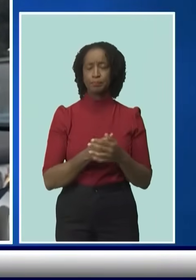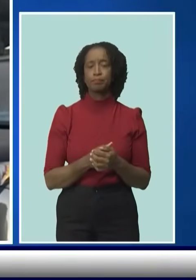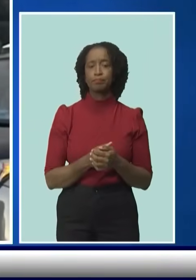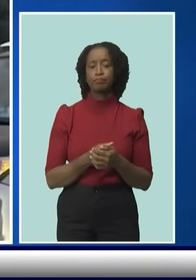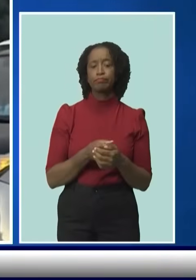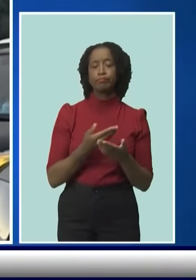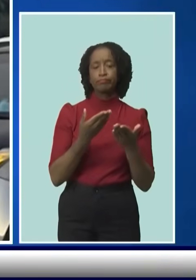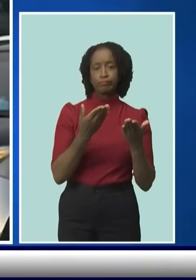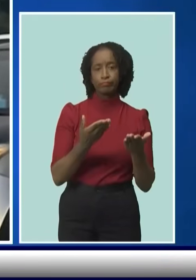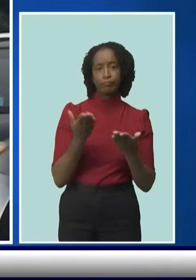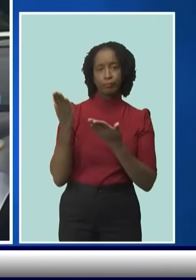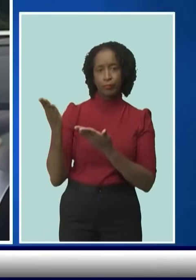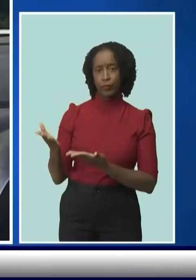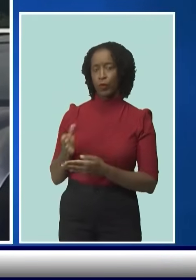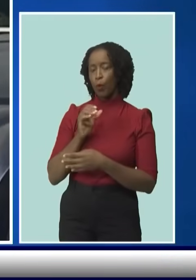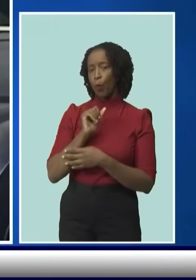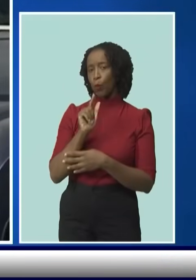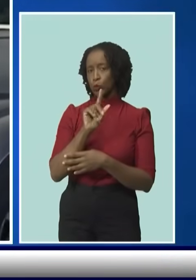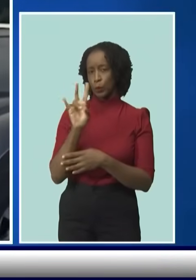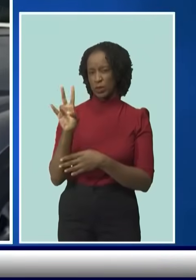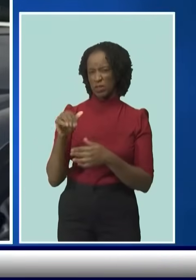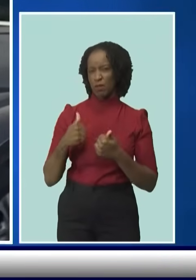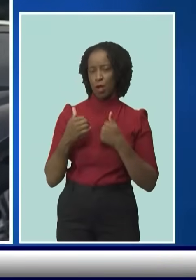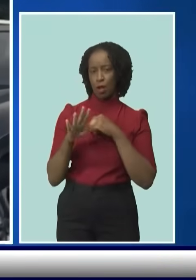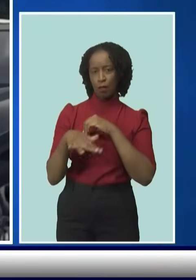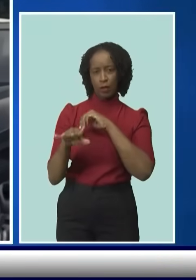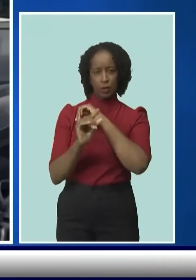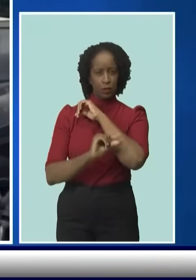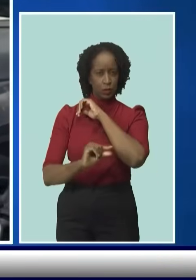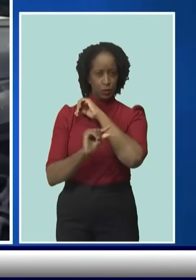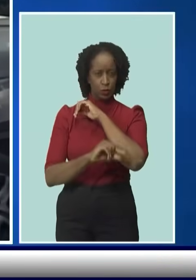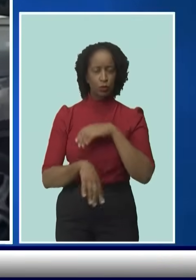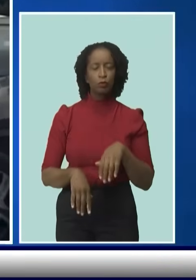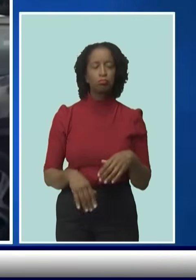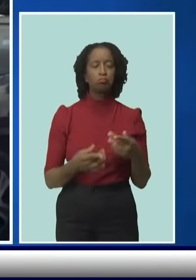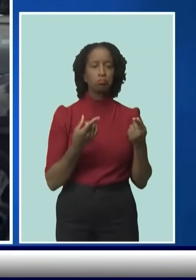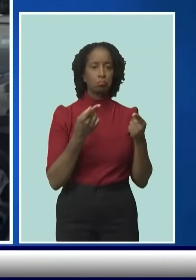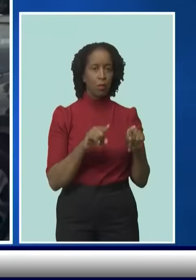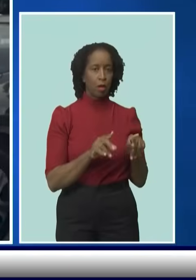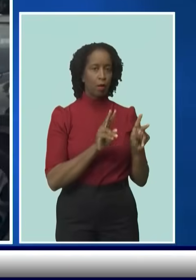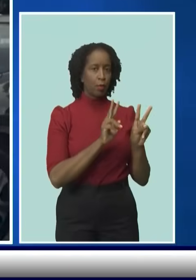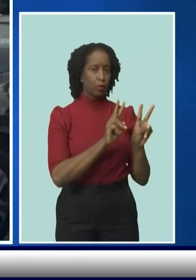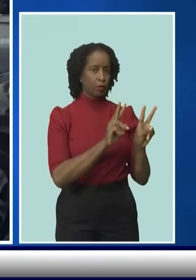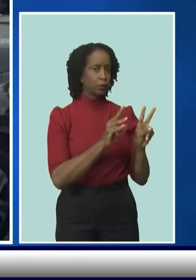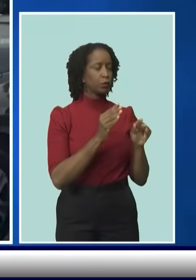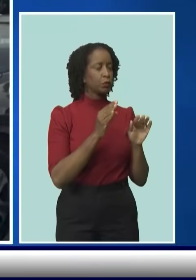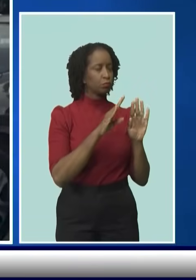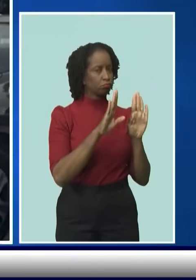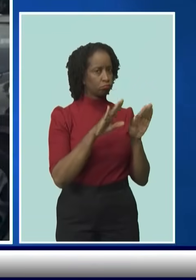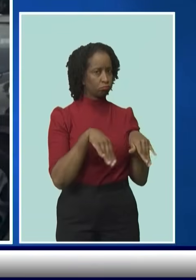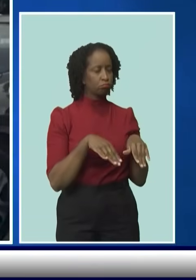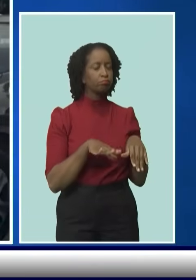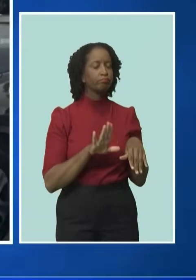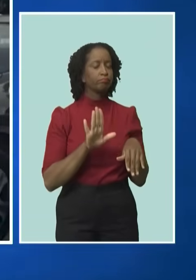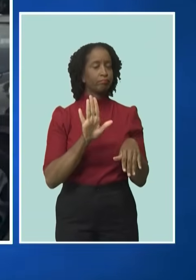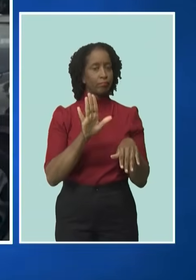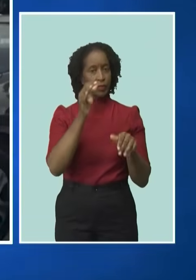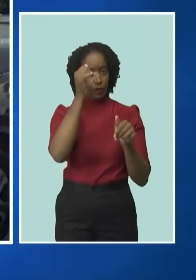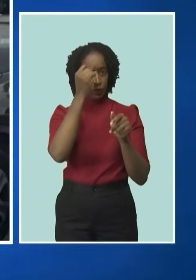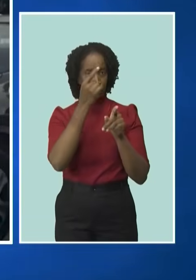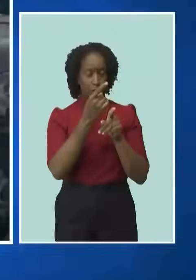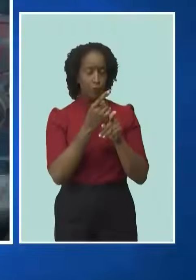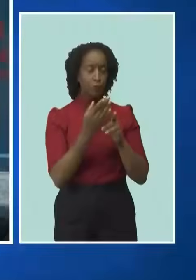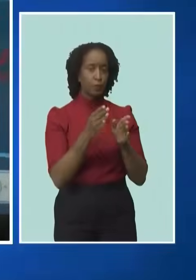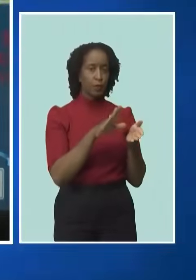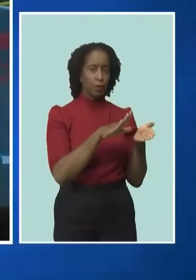27-year-old Roshan Brathwaite of Valleyland, St. George, had just exited a funeral home after viewing the body of his brother, Kevin Ford,